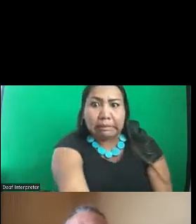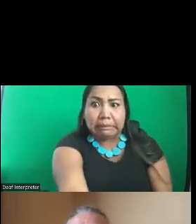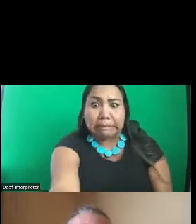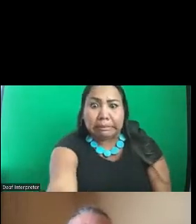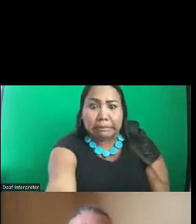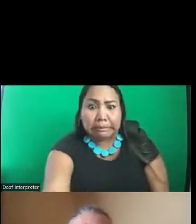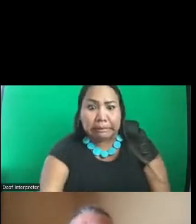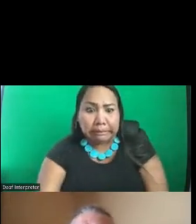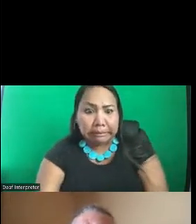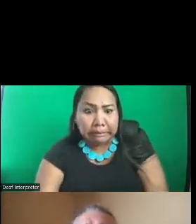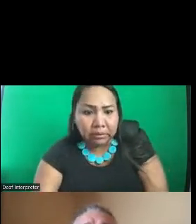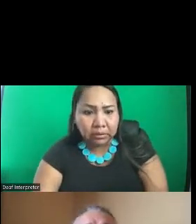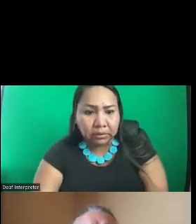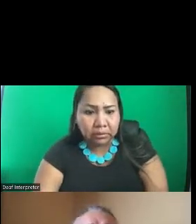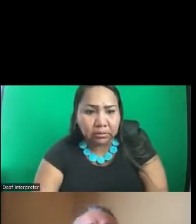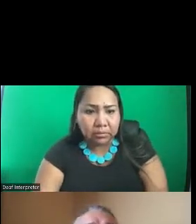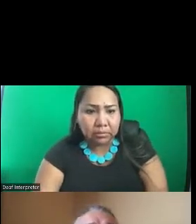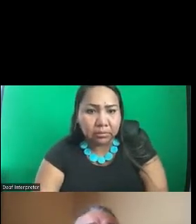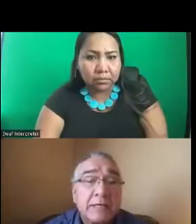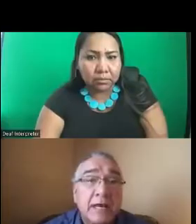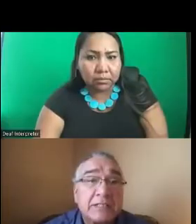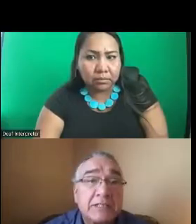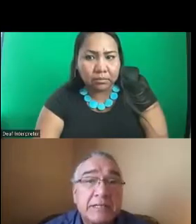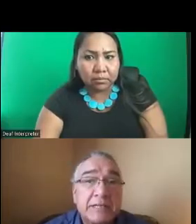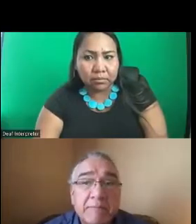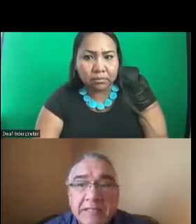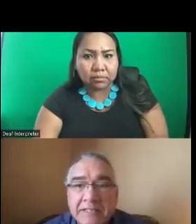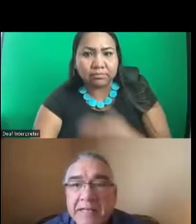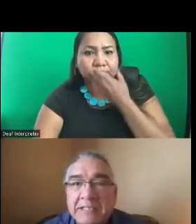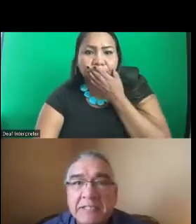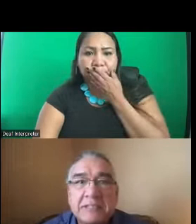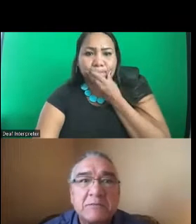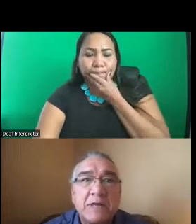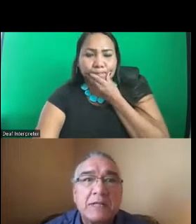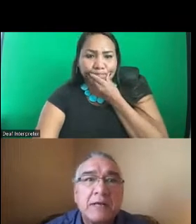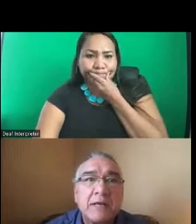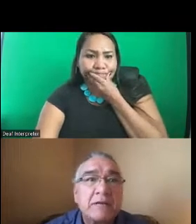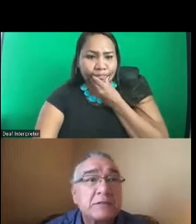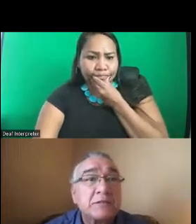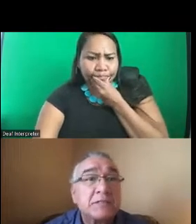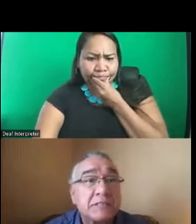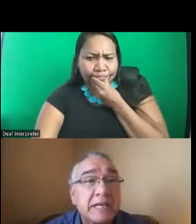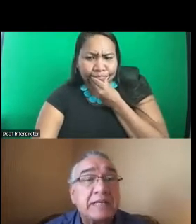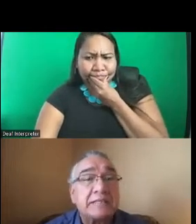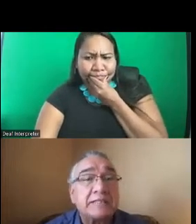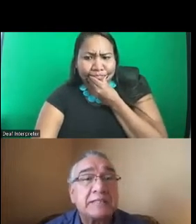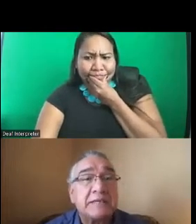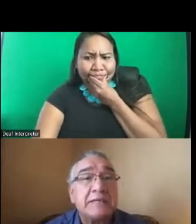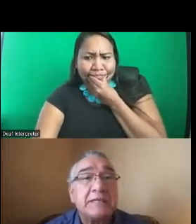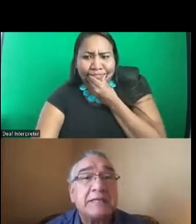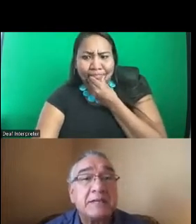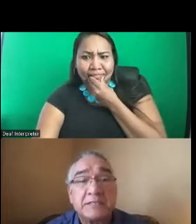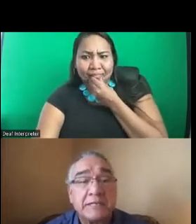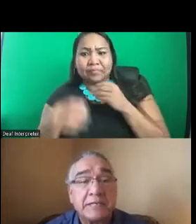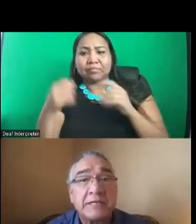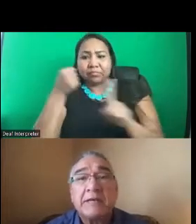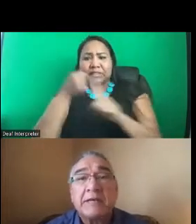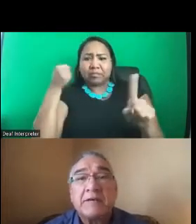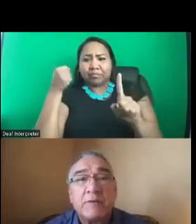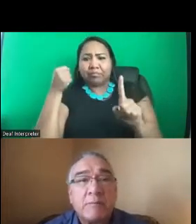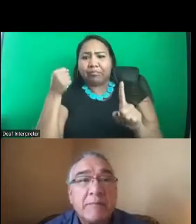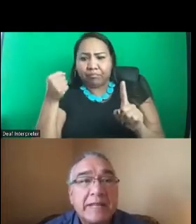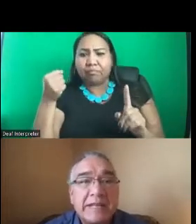South Dakota State University Nursing. She didn't mention that she used to run Arizona State Indian